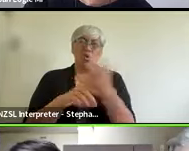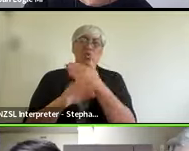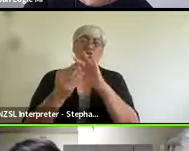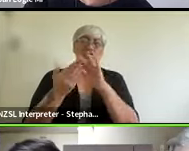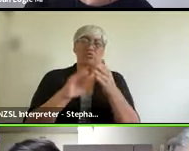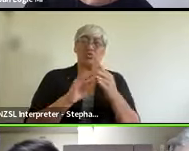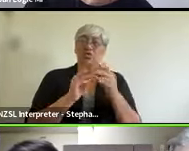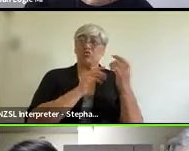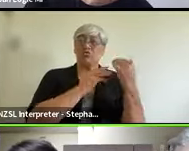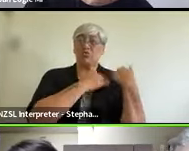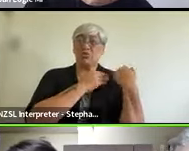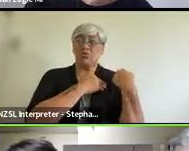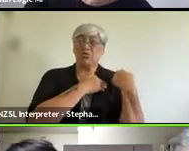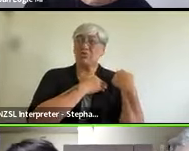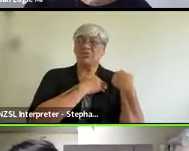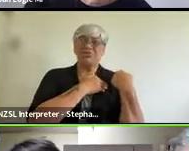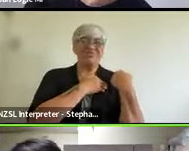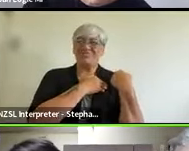on